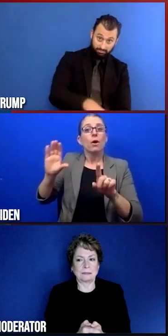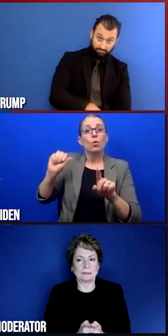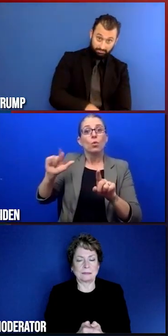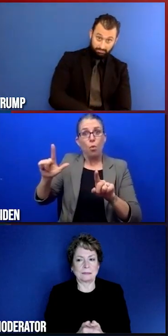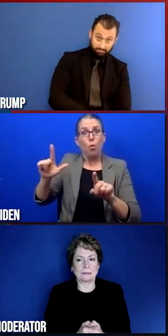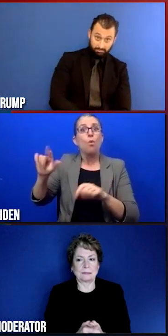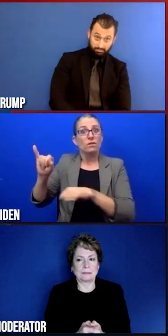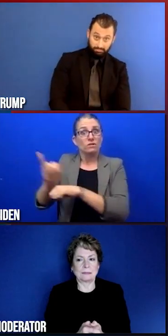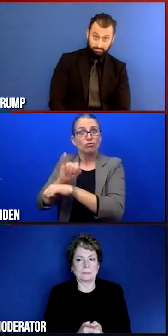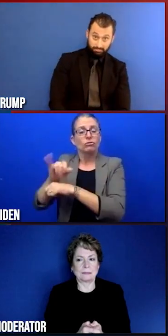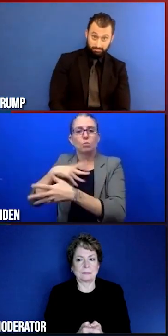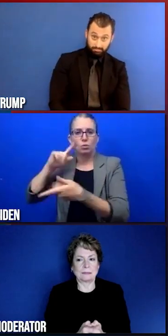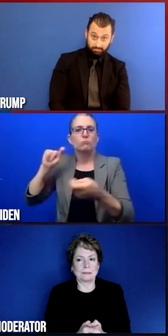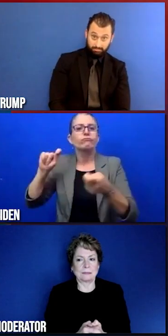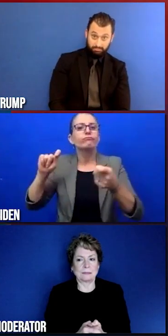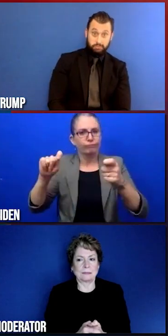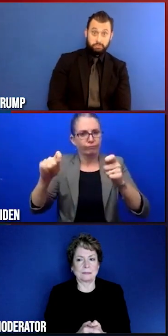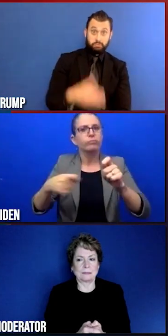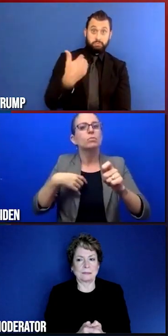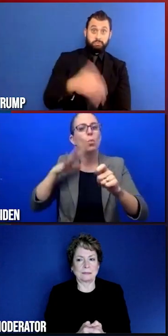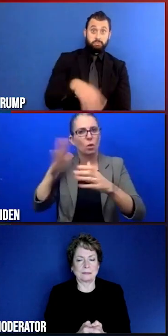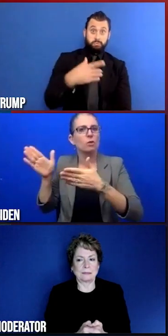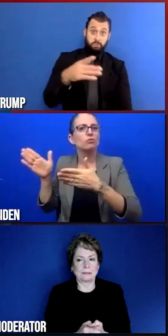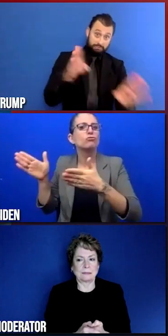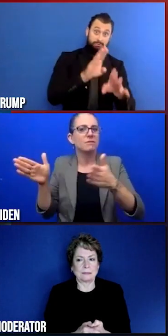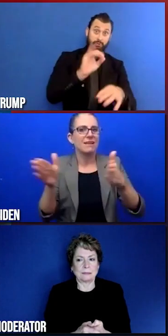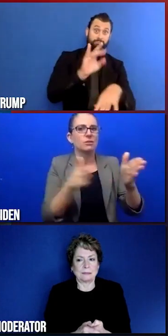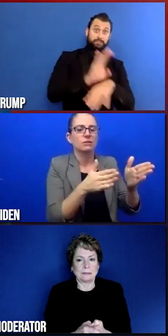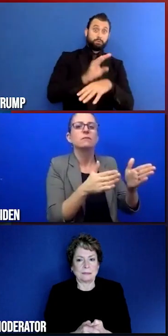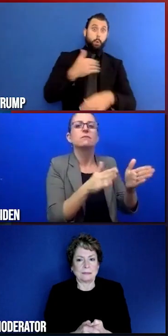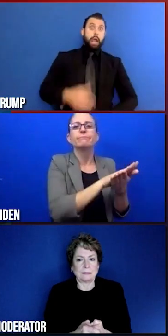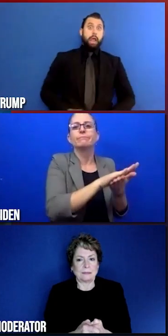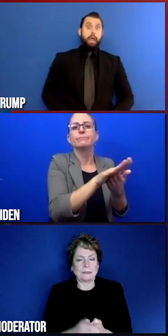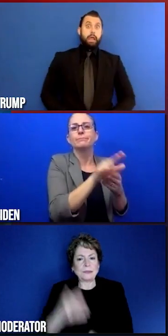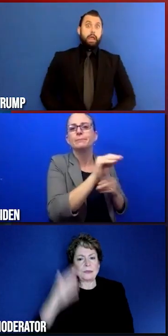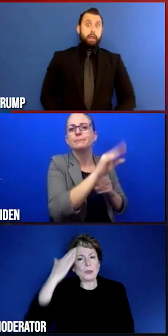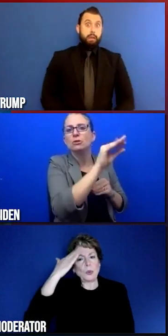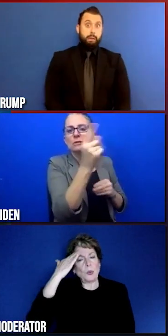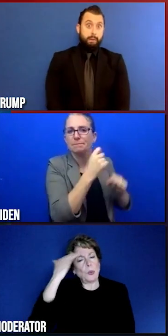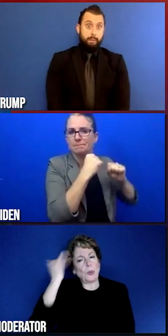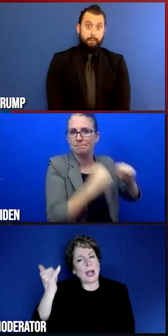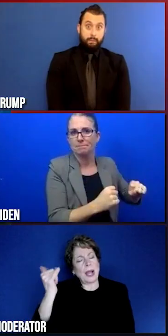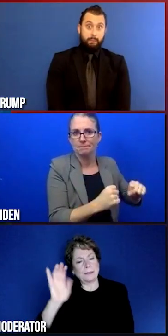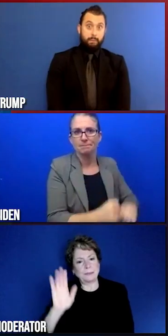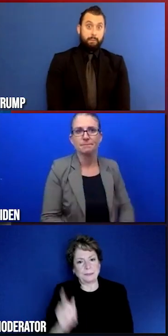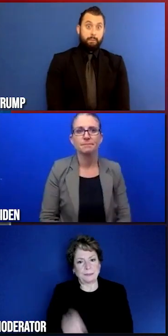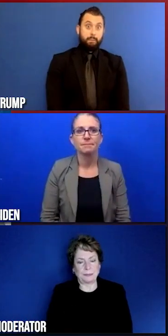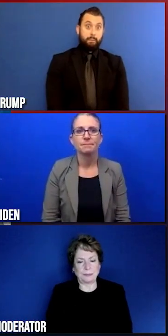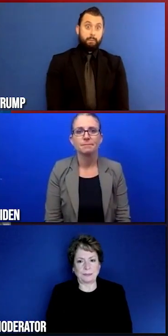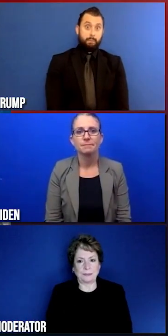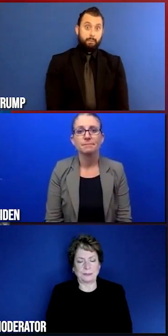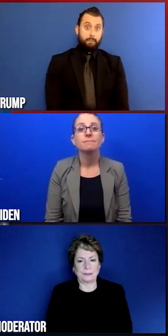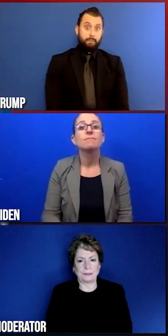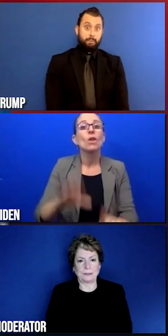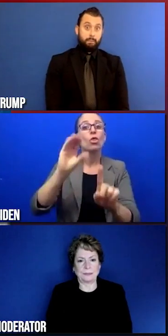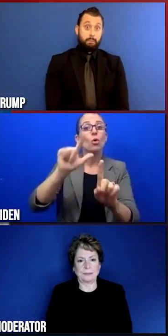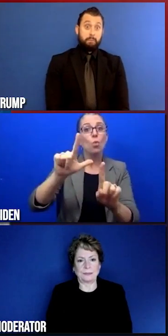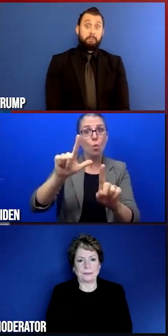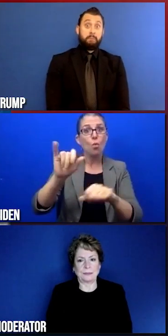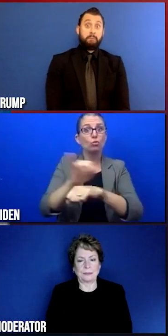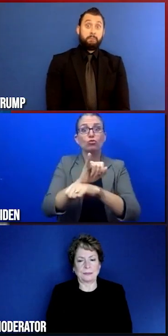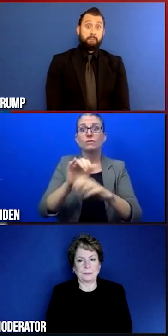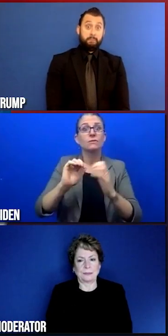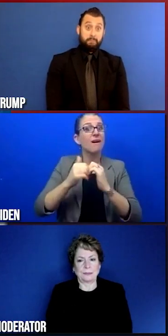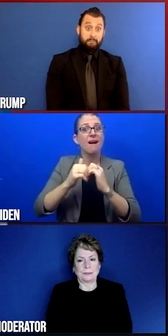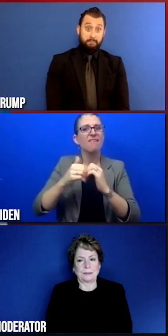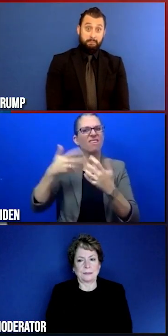statement. I would stop. Why would you do that? Because the oil industry pollutes significantly. Oh, I see. Here's the deal. But That's you a can't big do statement.